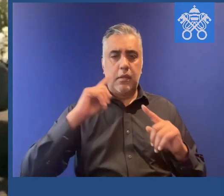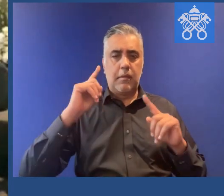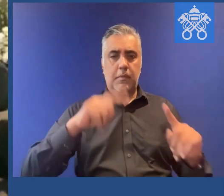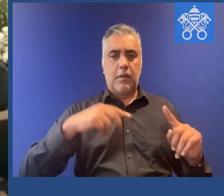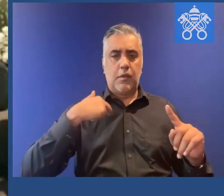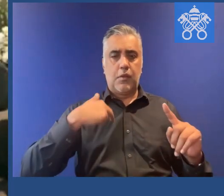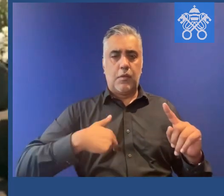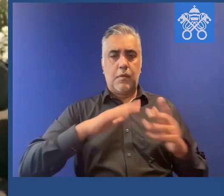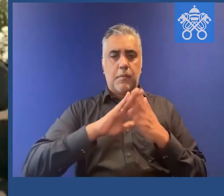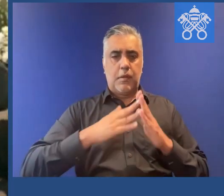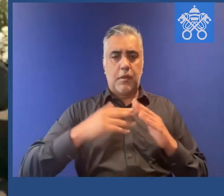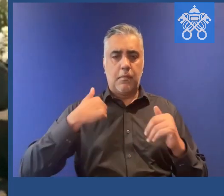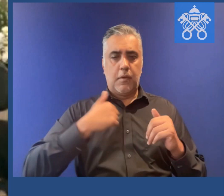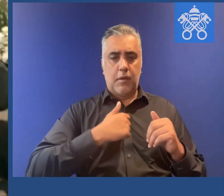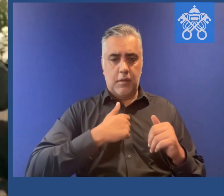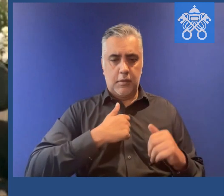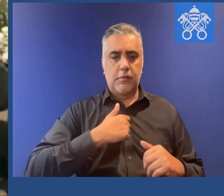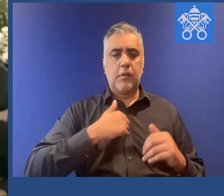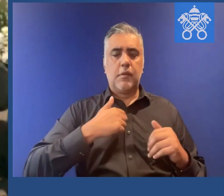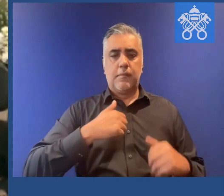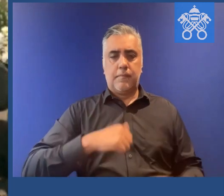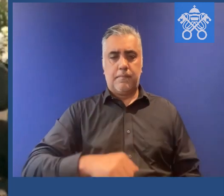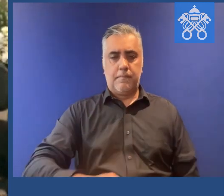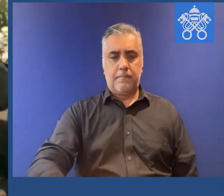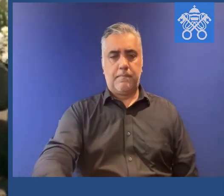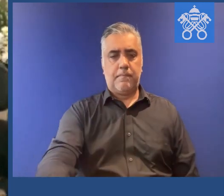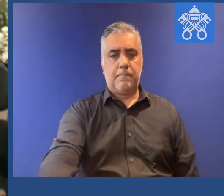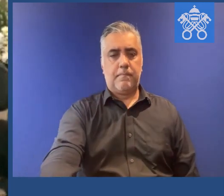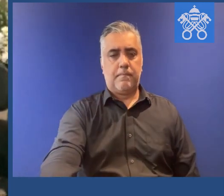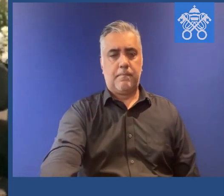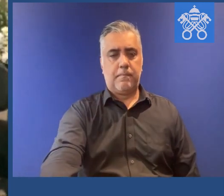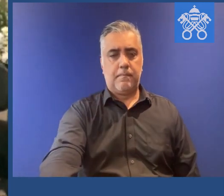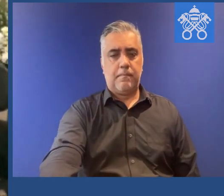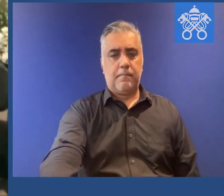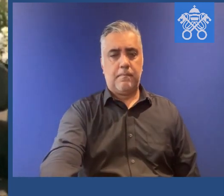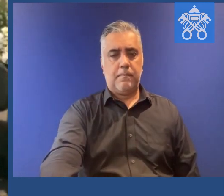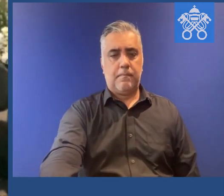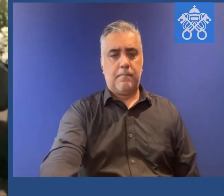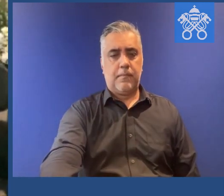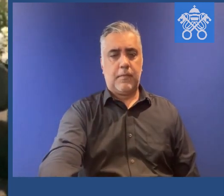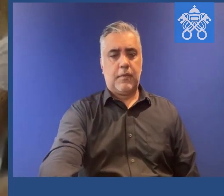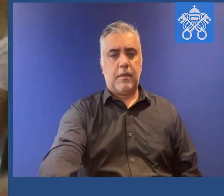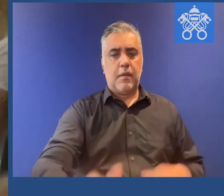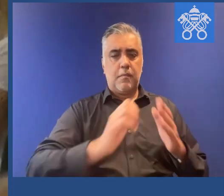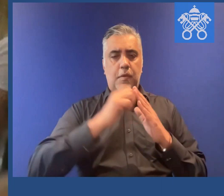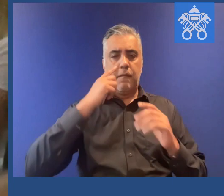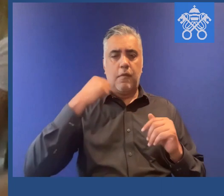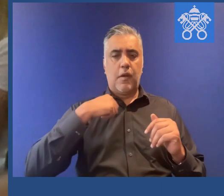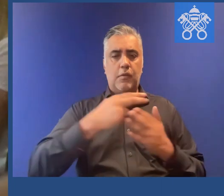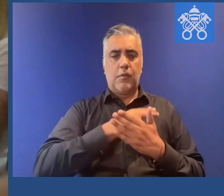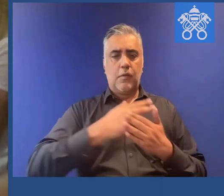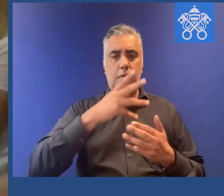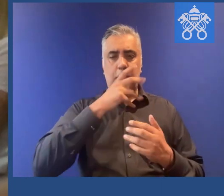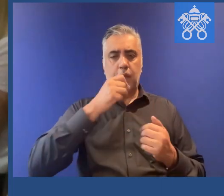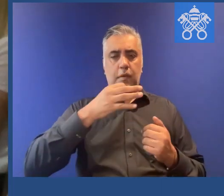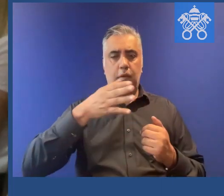Genitris. Ut nimi efficiamur promissionibus Christi. Gratiam tua, questum Domine, mentibus nostris